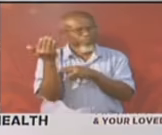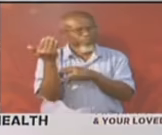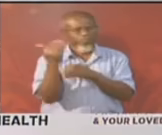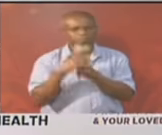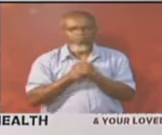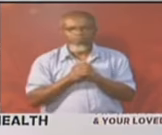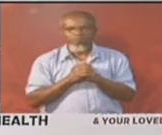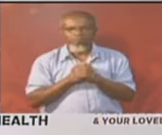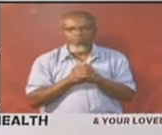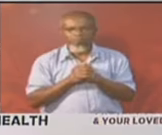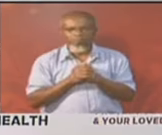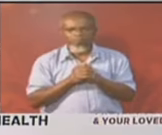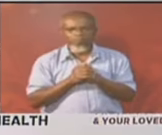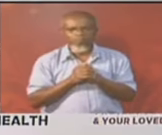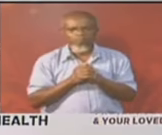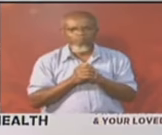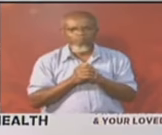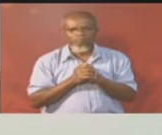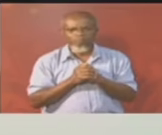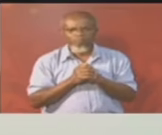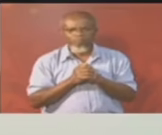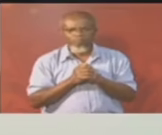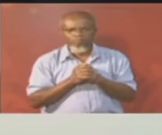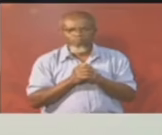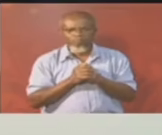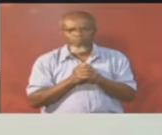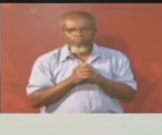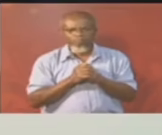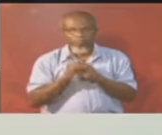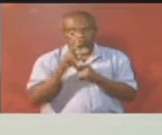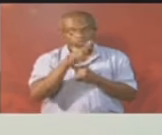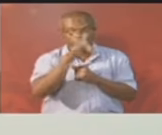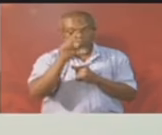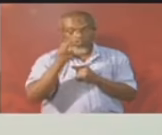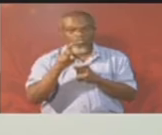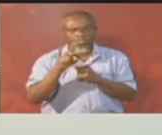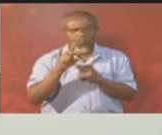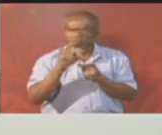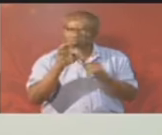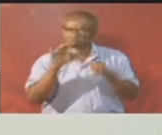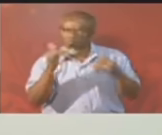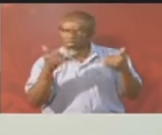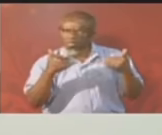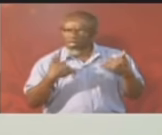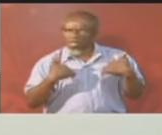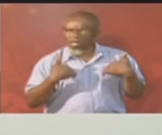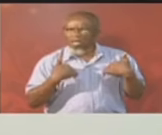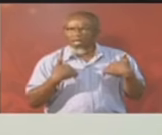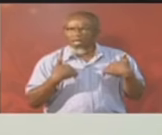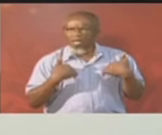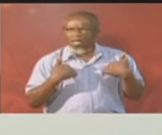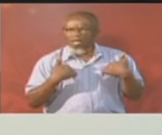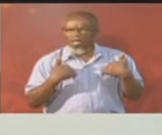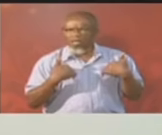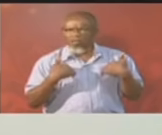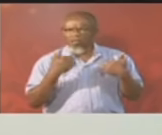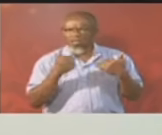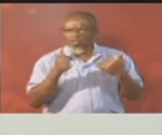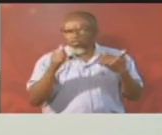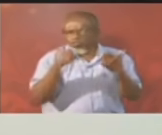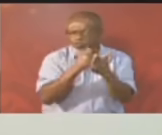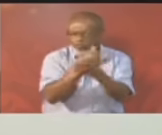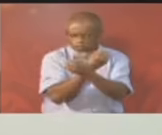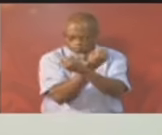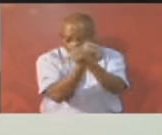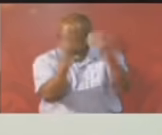great. Vietnamese ITV News. My 2 questions. Can we have an update on the Brazilian variants? How many